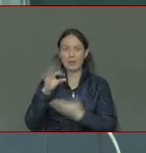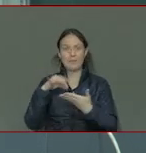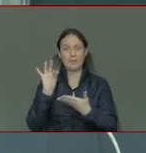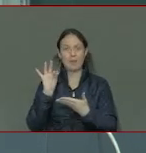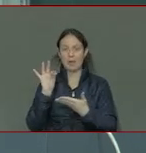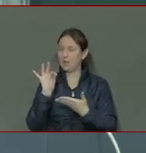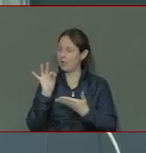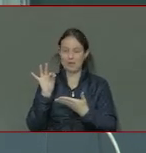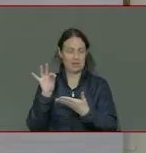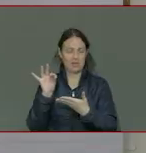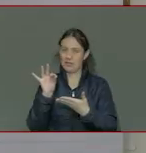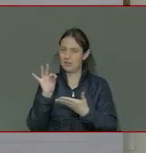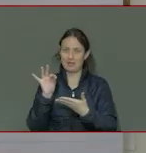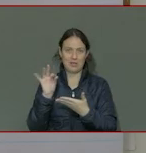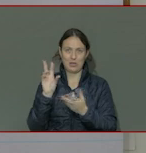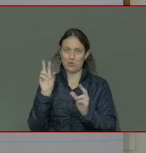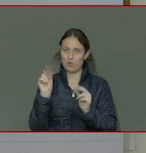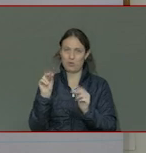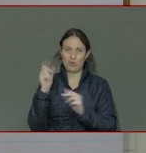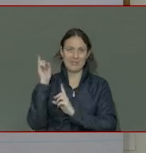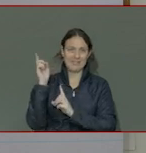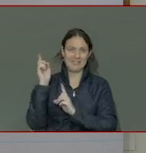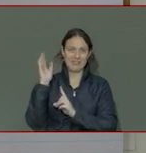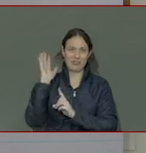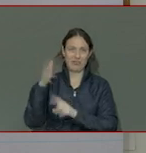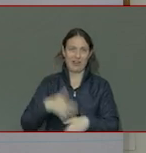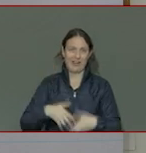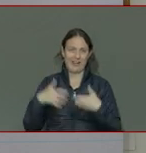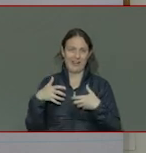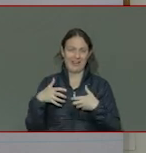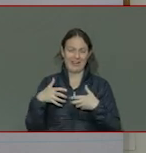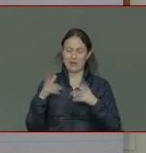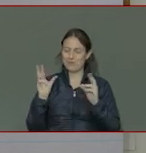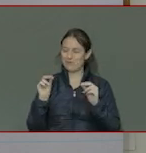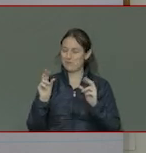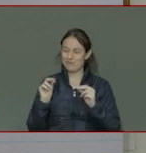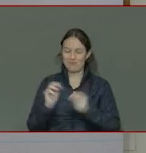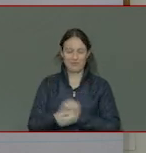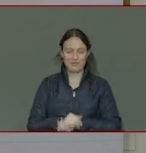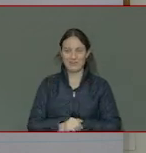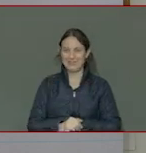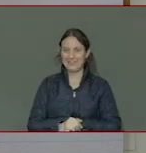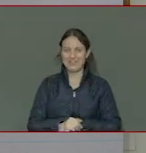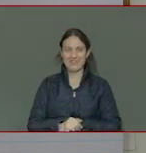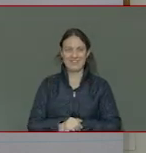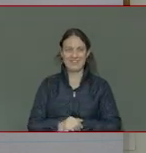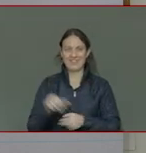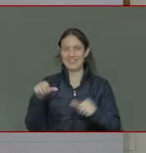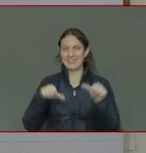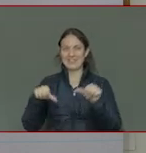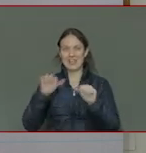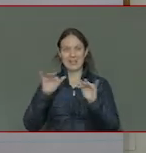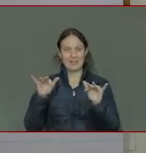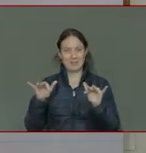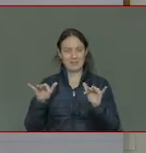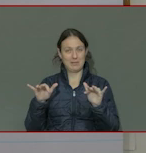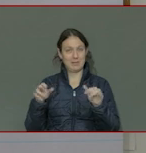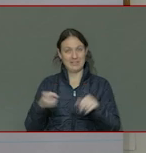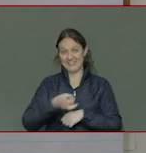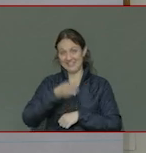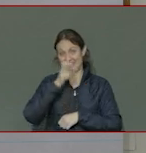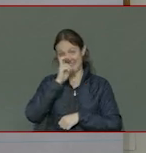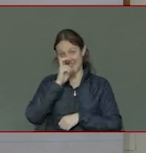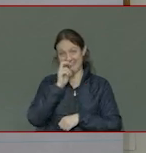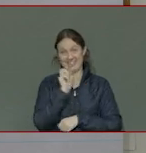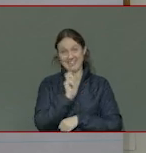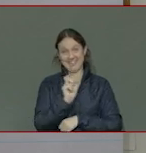also losing it. Your teacher will lose it. Okay, the science people sometimes just become